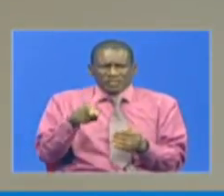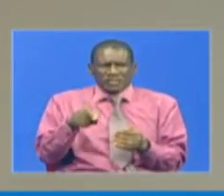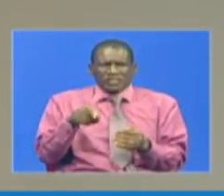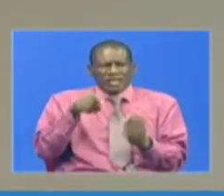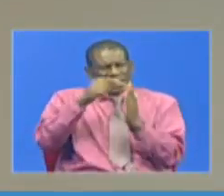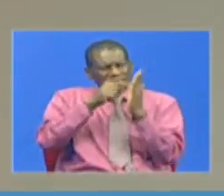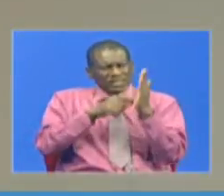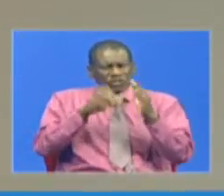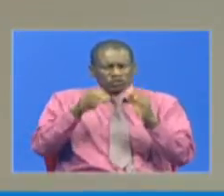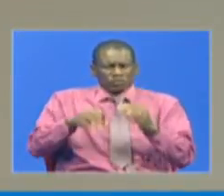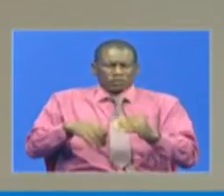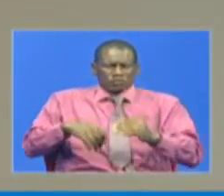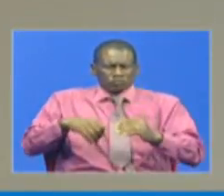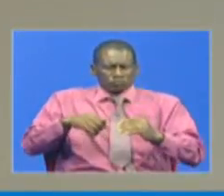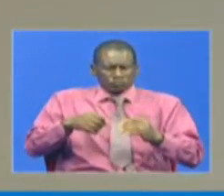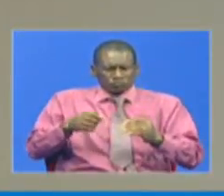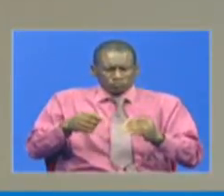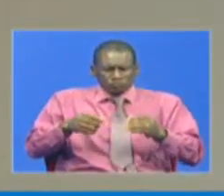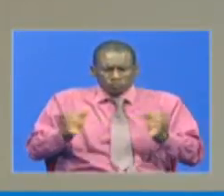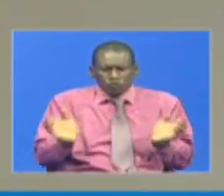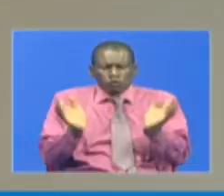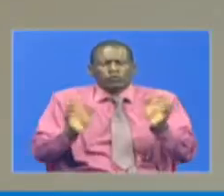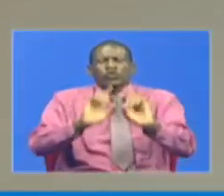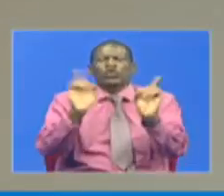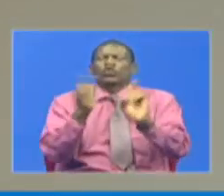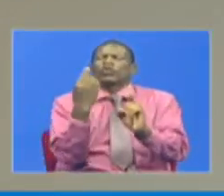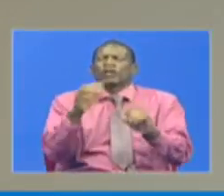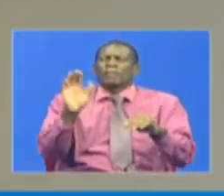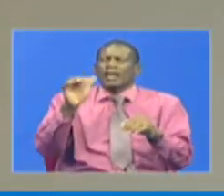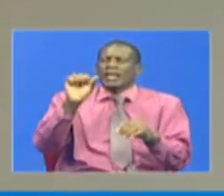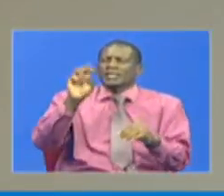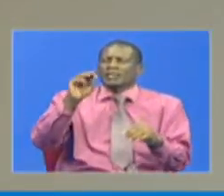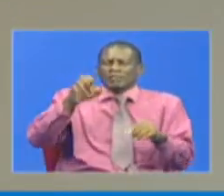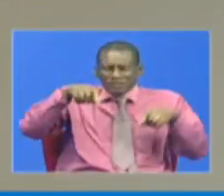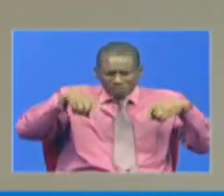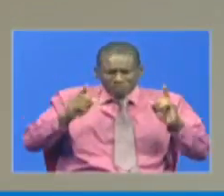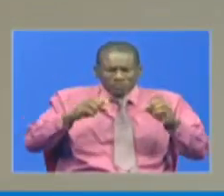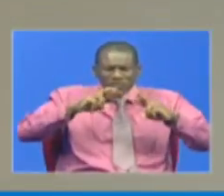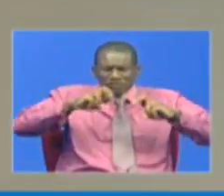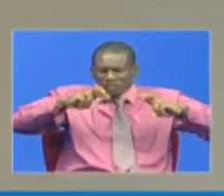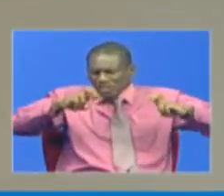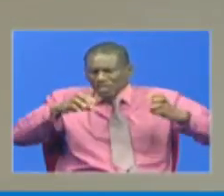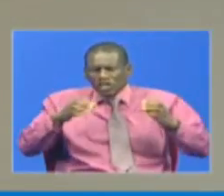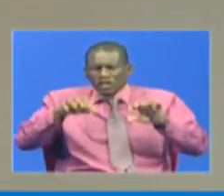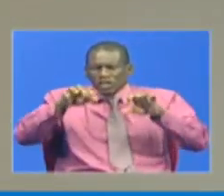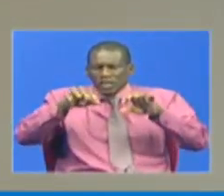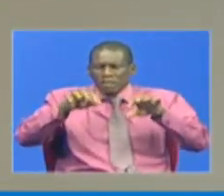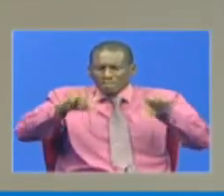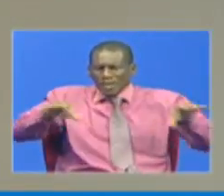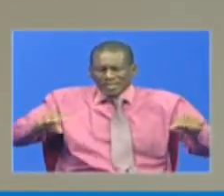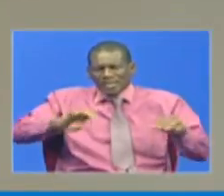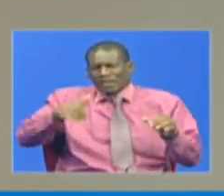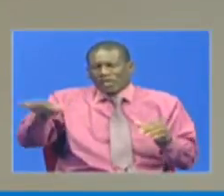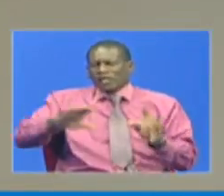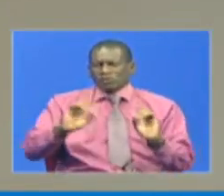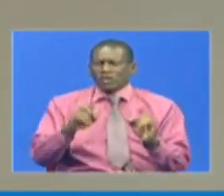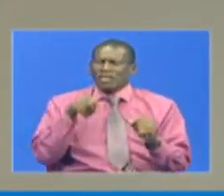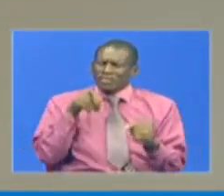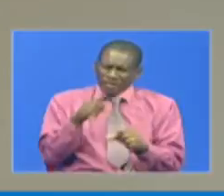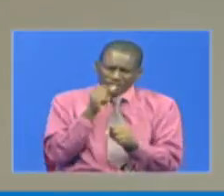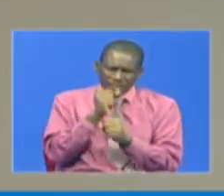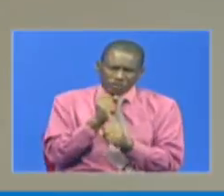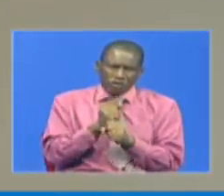be driven not just by the SMEs themselves trying to look for market elsewhere, but this is really an effort